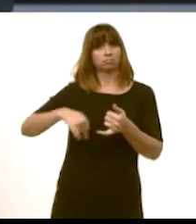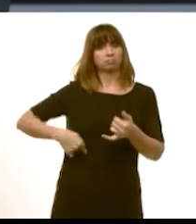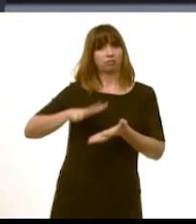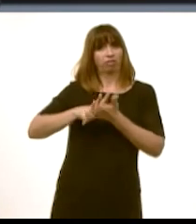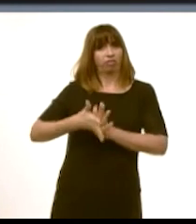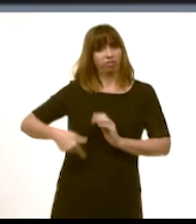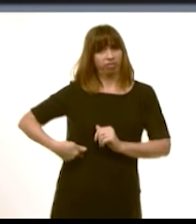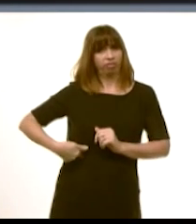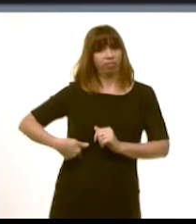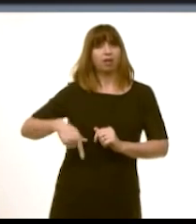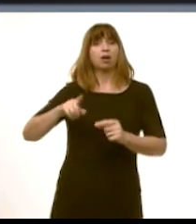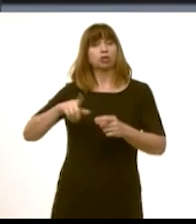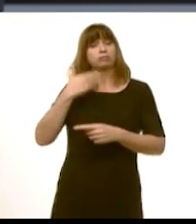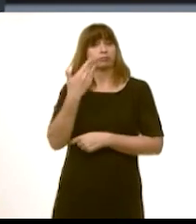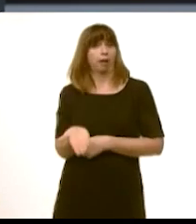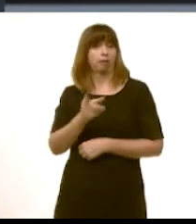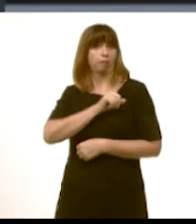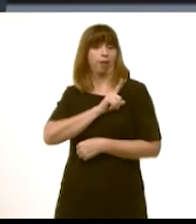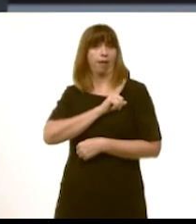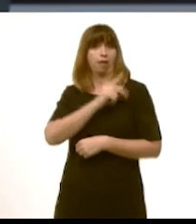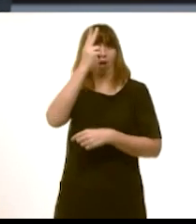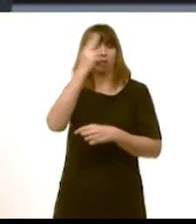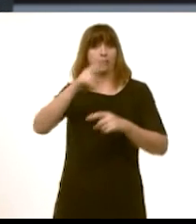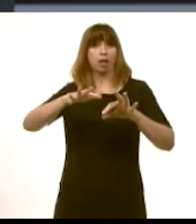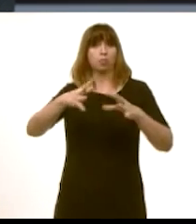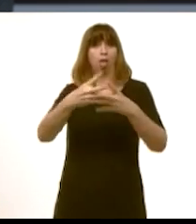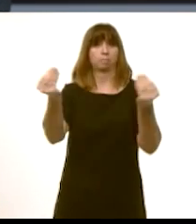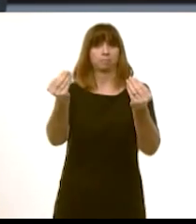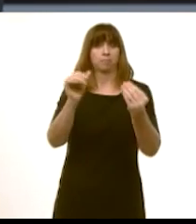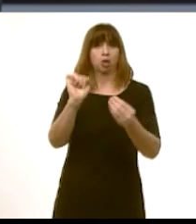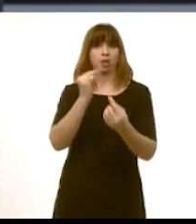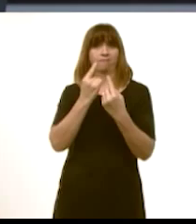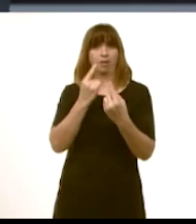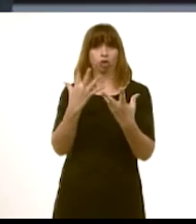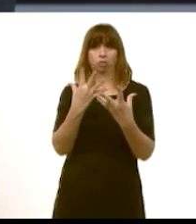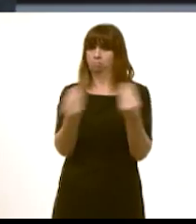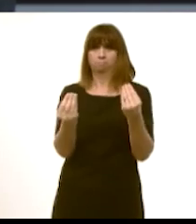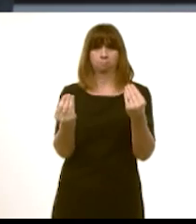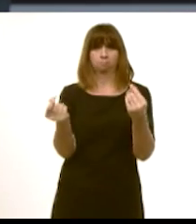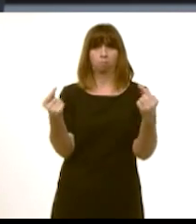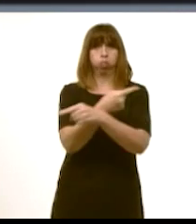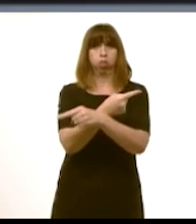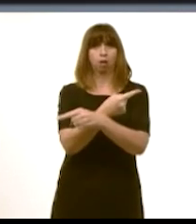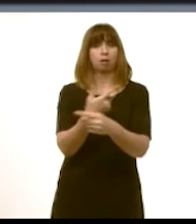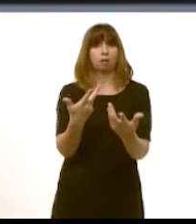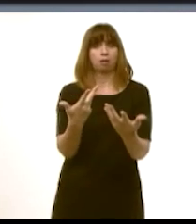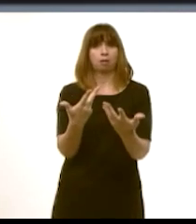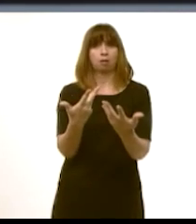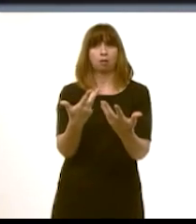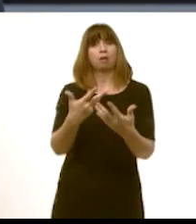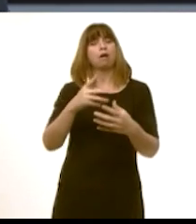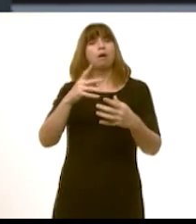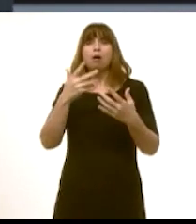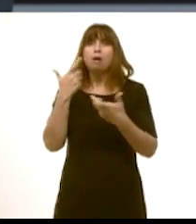lost by the hospital's IT system. Will you now look to employ experts from the private sector who